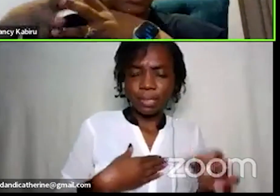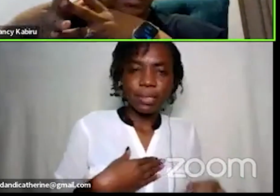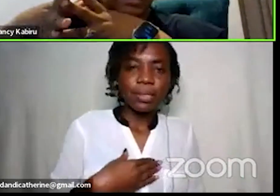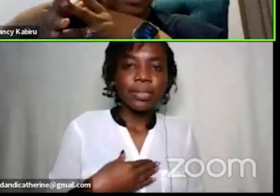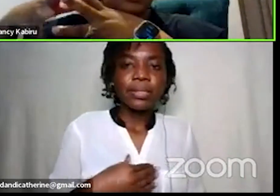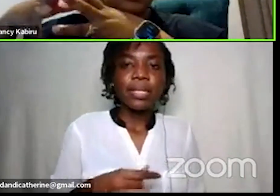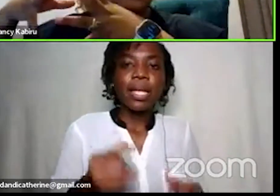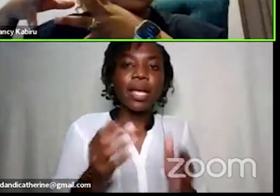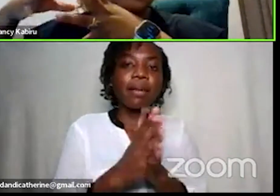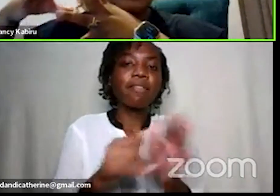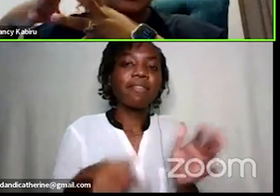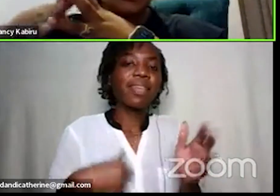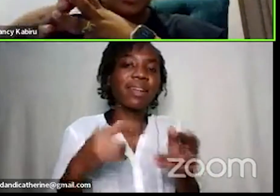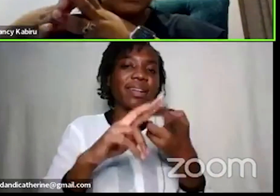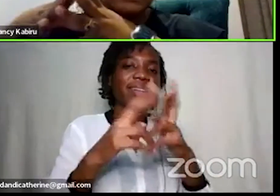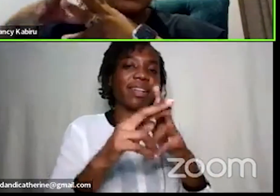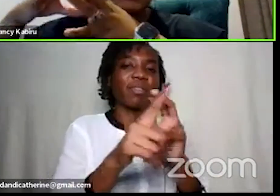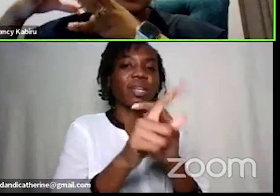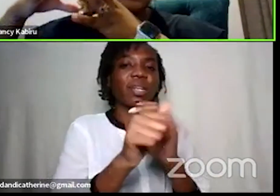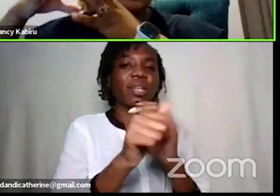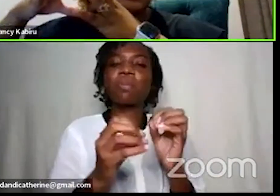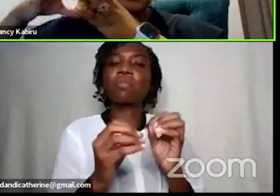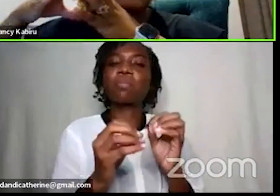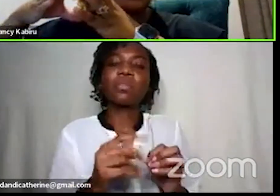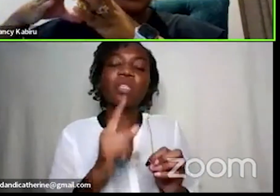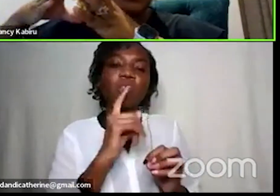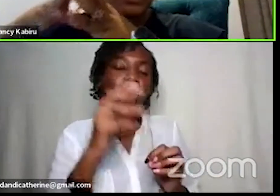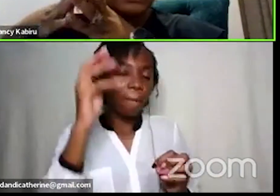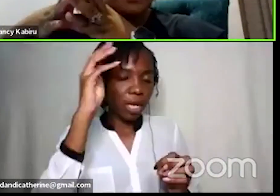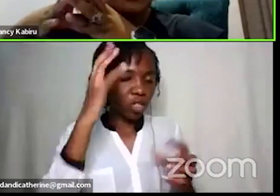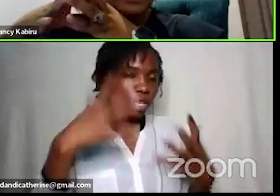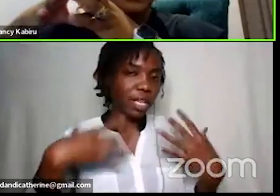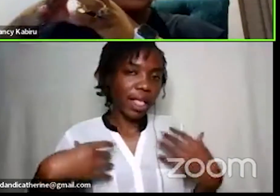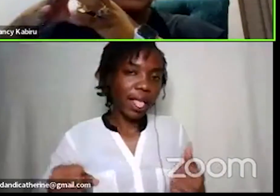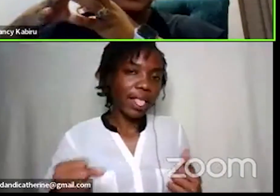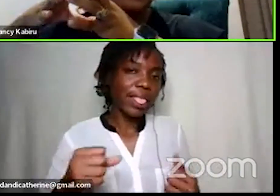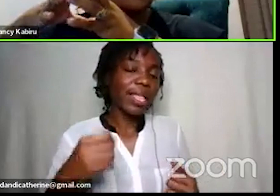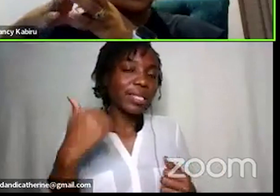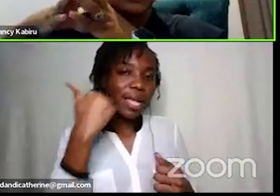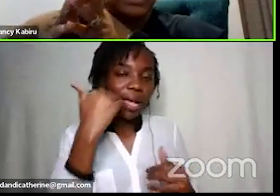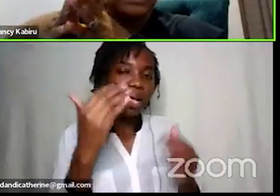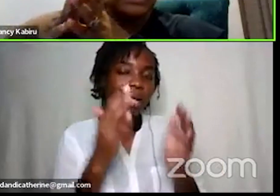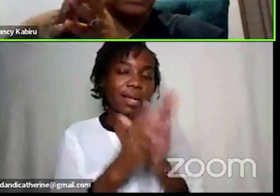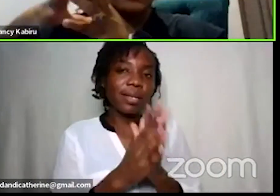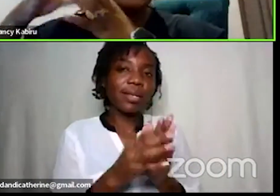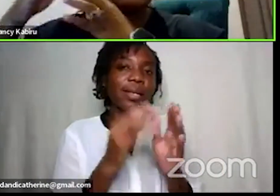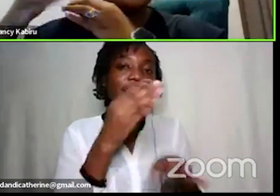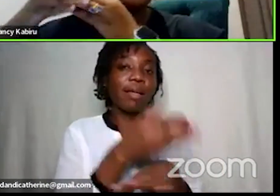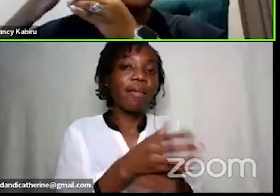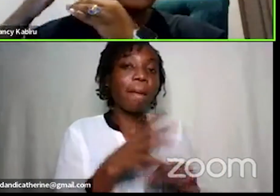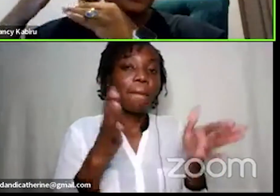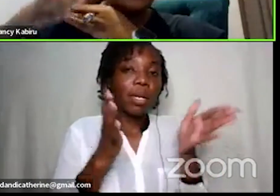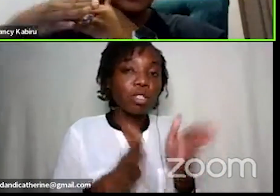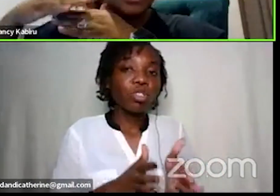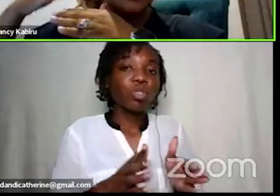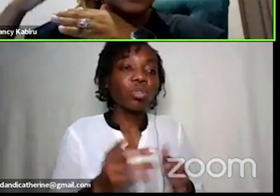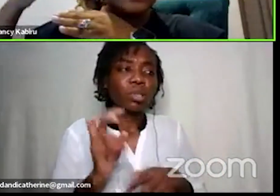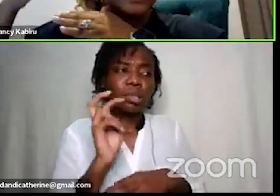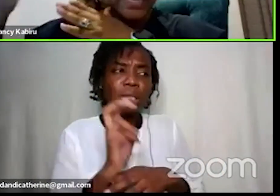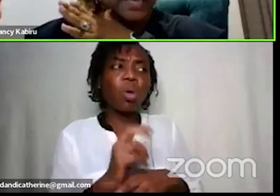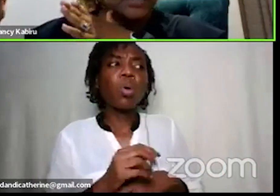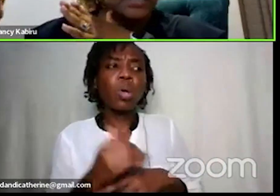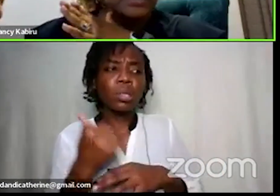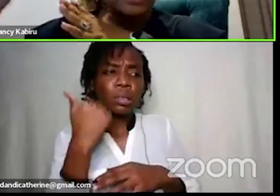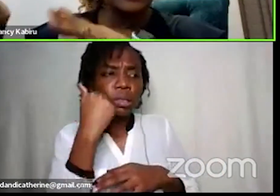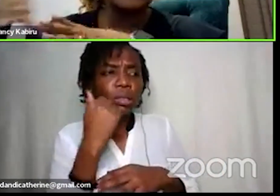relate with each other. So it is a mental health disorder. And when somebody has been diagnosed with it, they will always have to journey